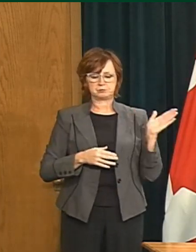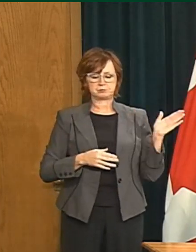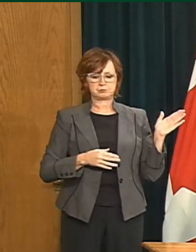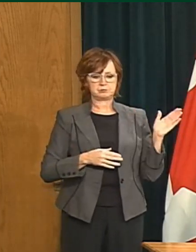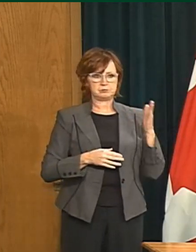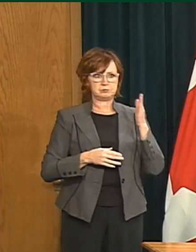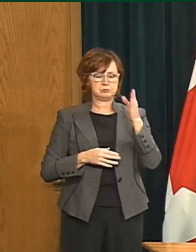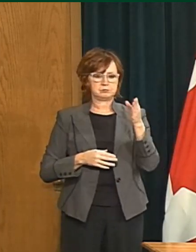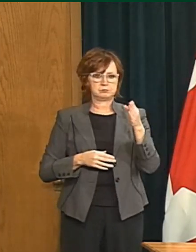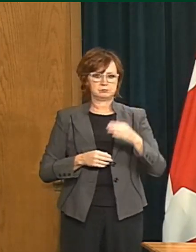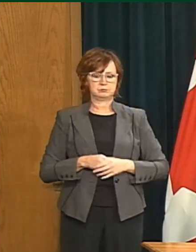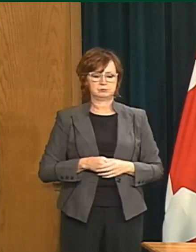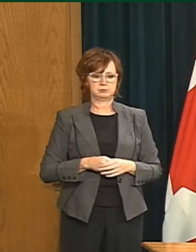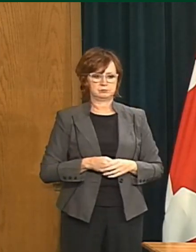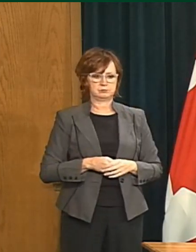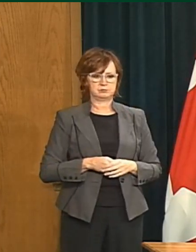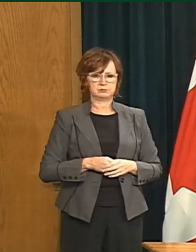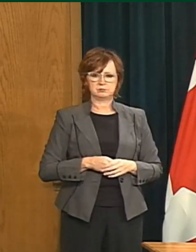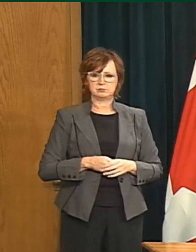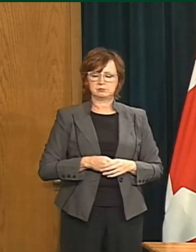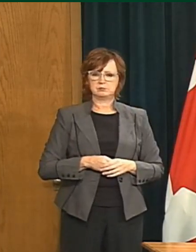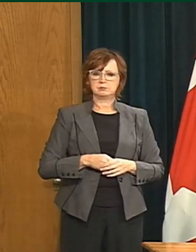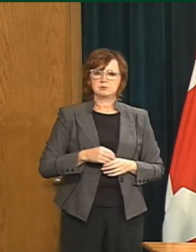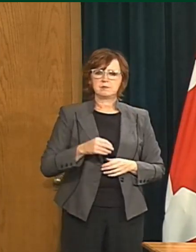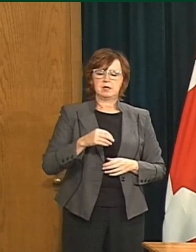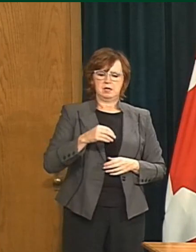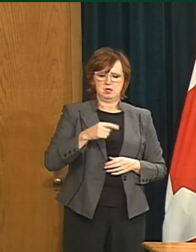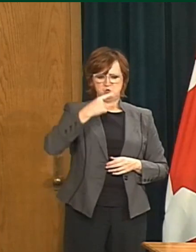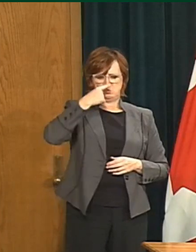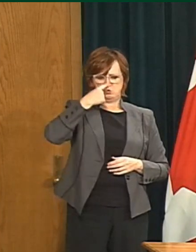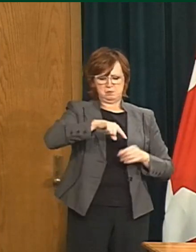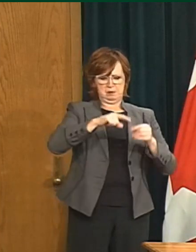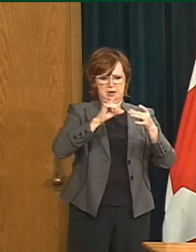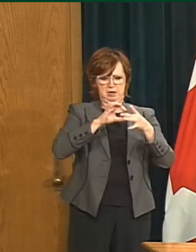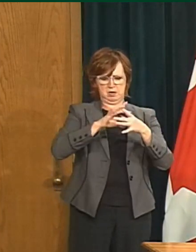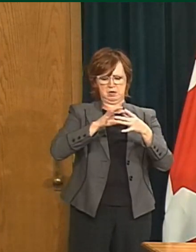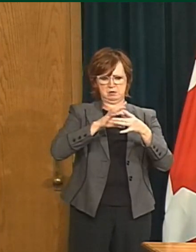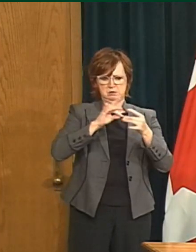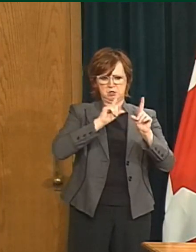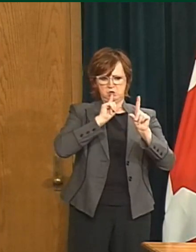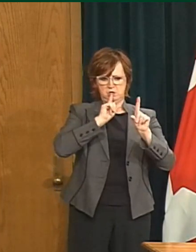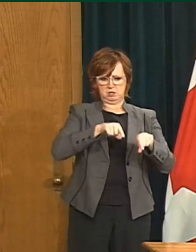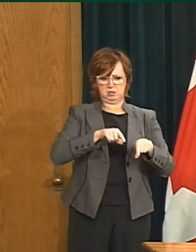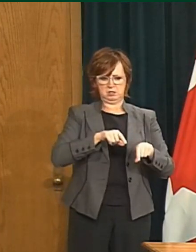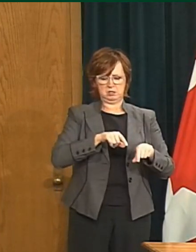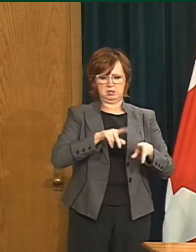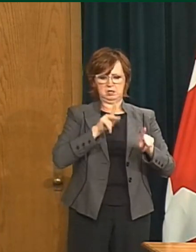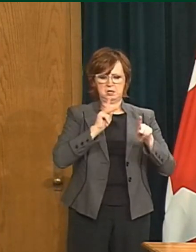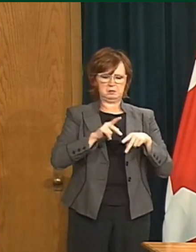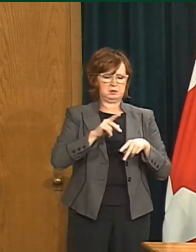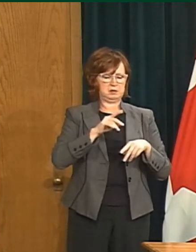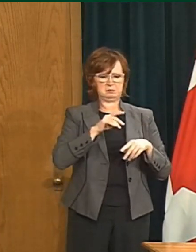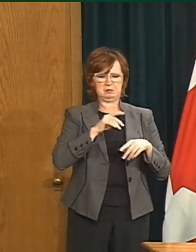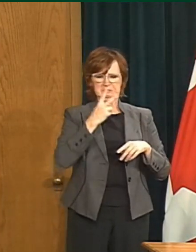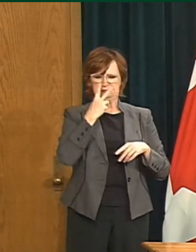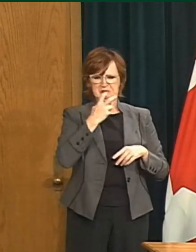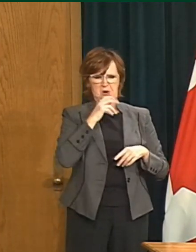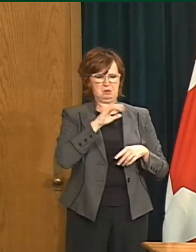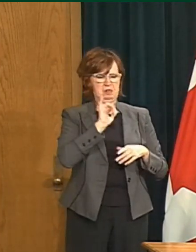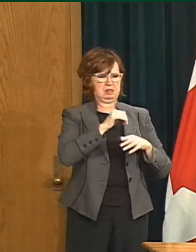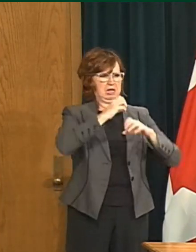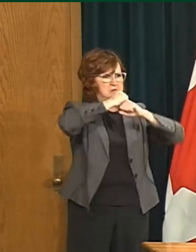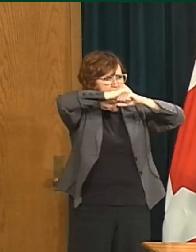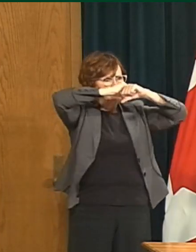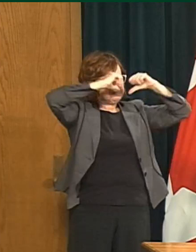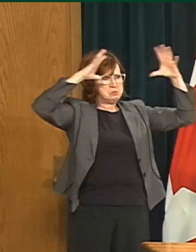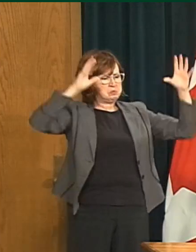some of the modeling is creating, particularly among those who insist that this is tactical and that it's